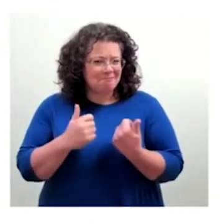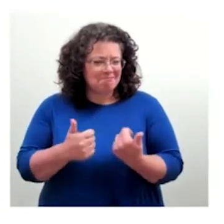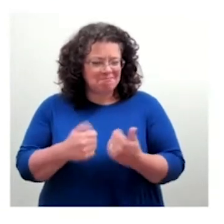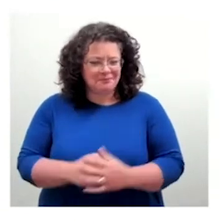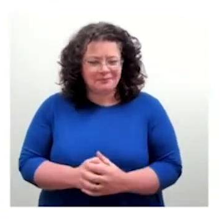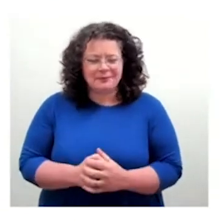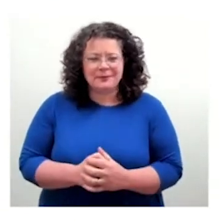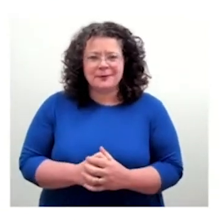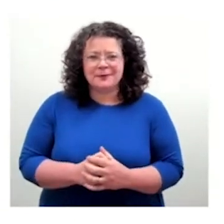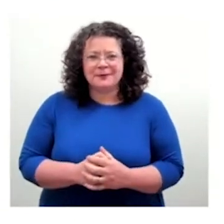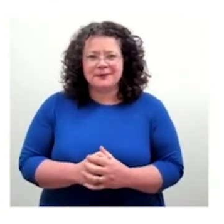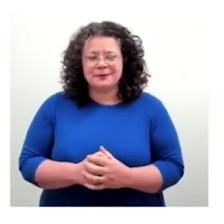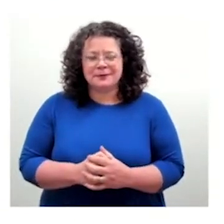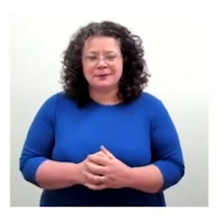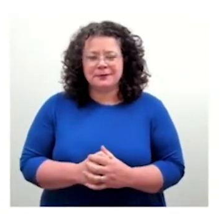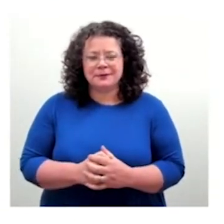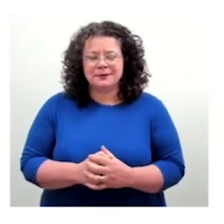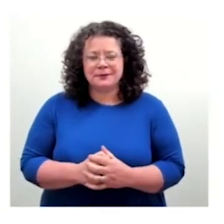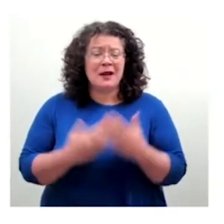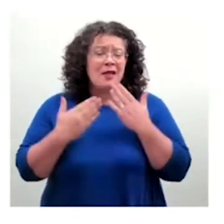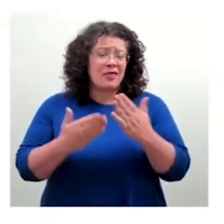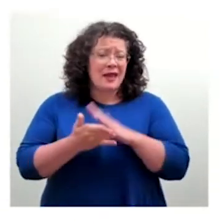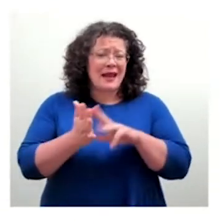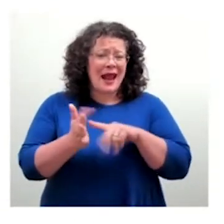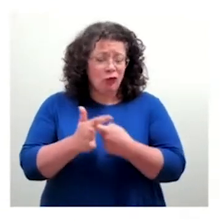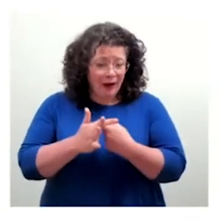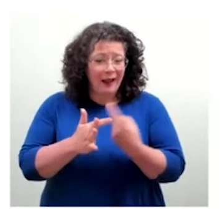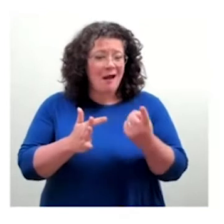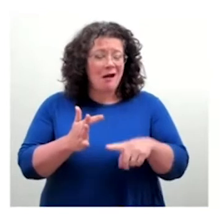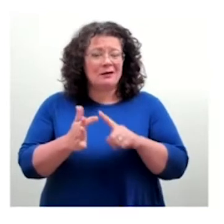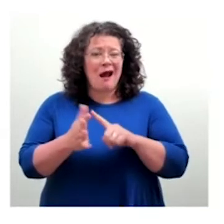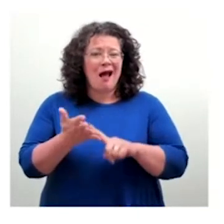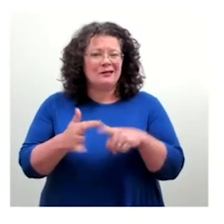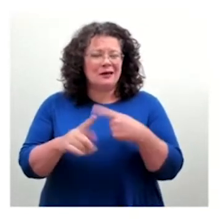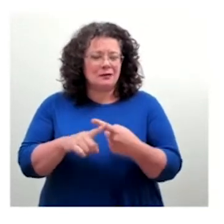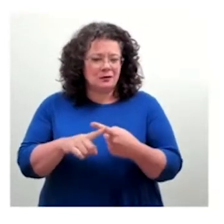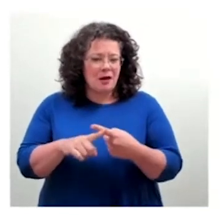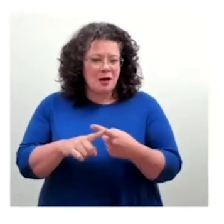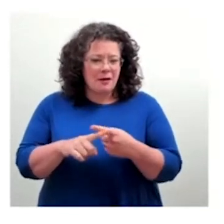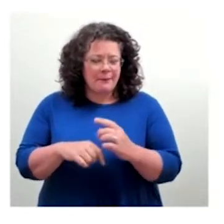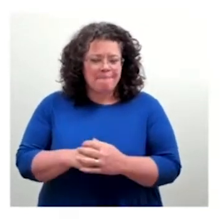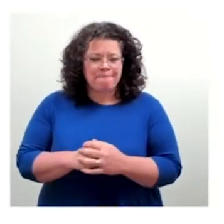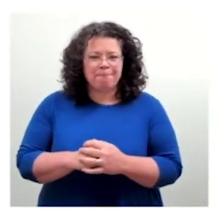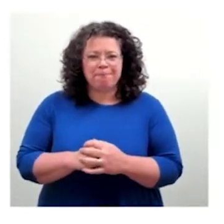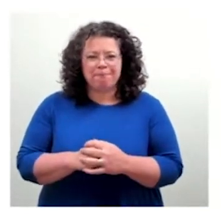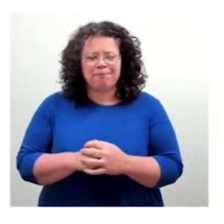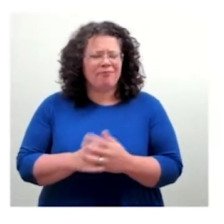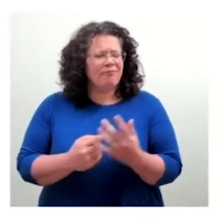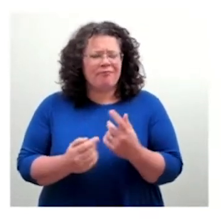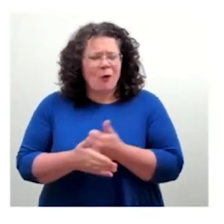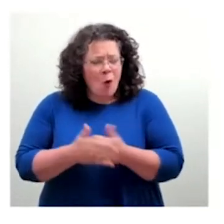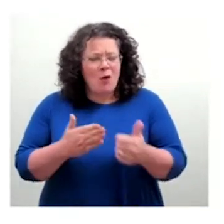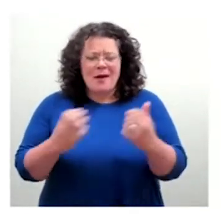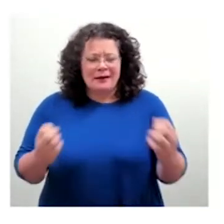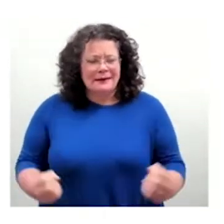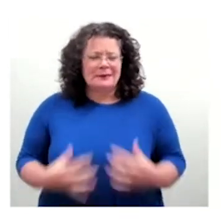hear from you, Alex, and all the journey you're on. And Henrik, that's fantastic. The legacy from Toby, Emma. That's what 20 years